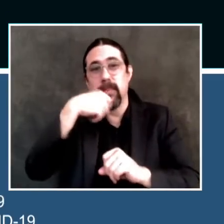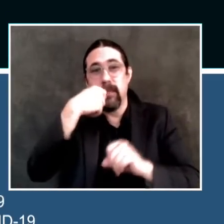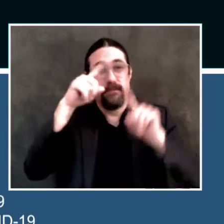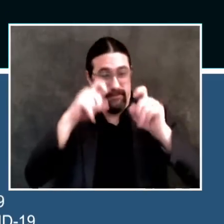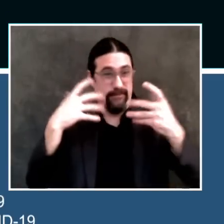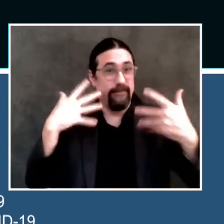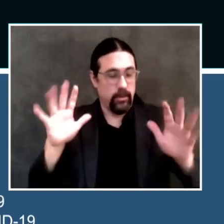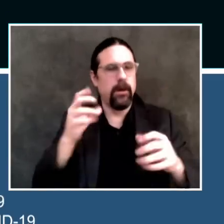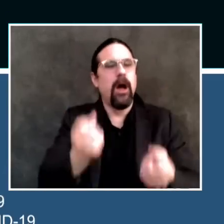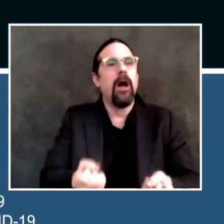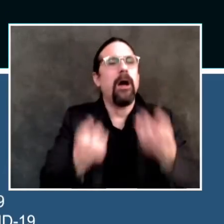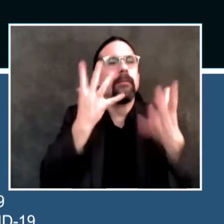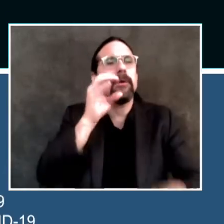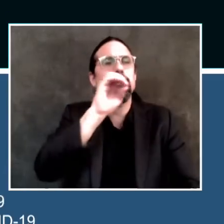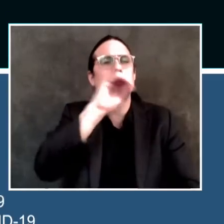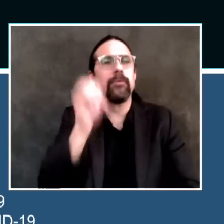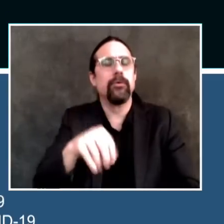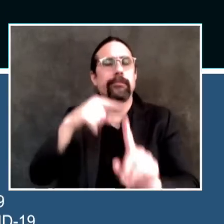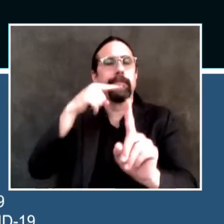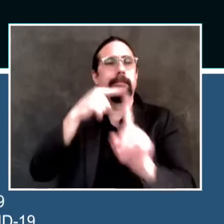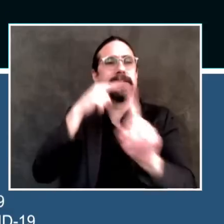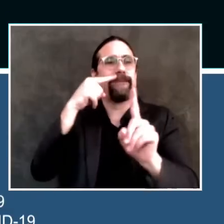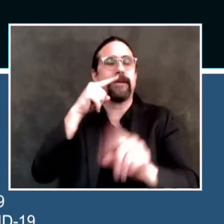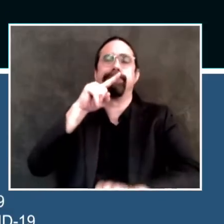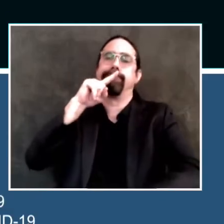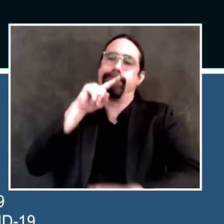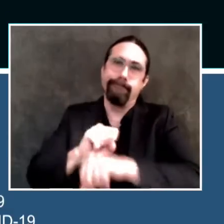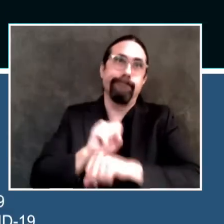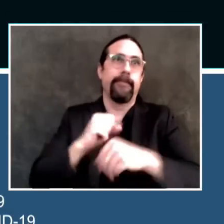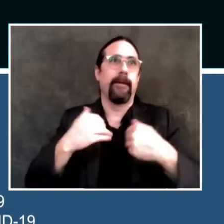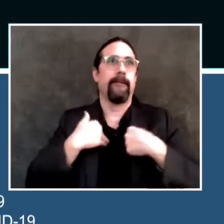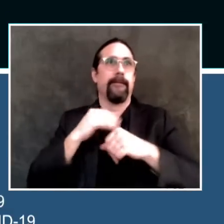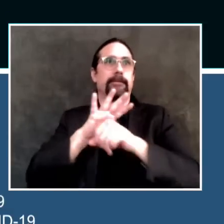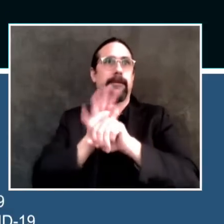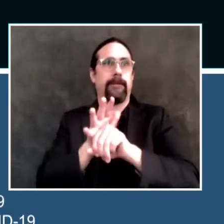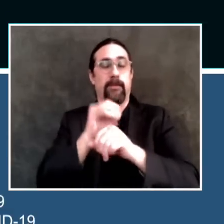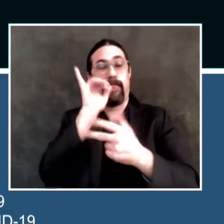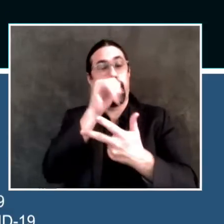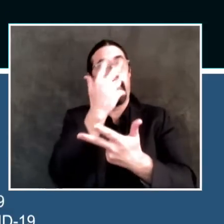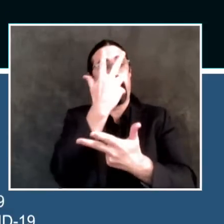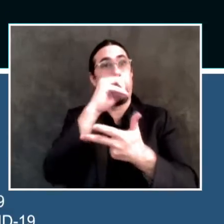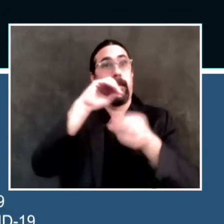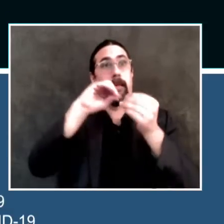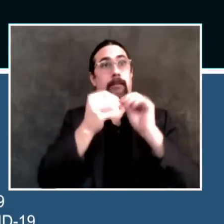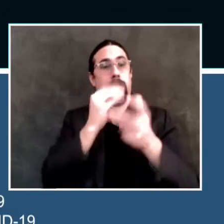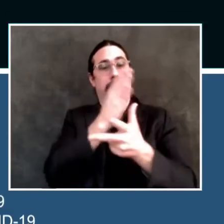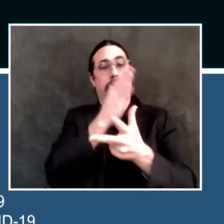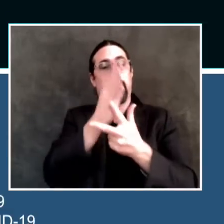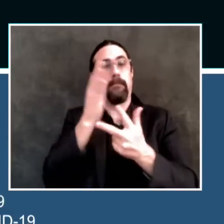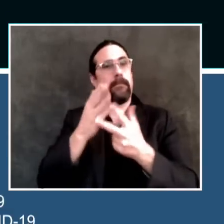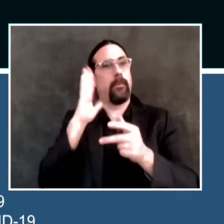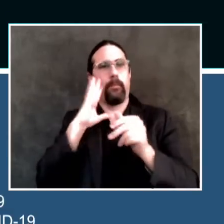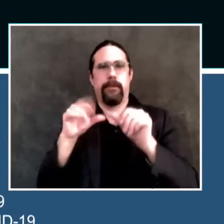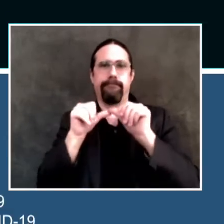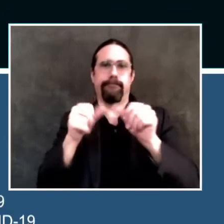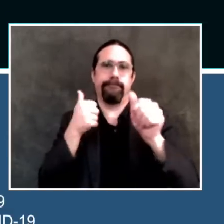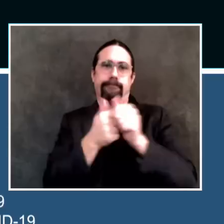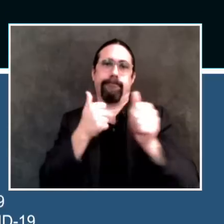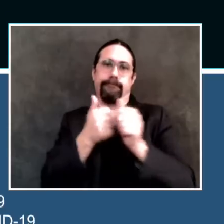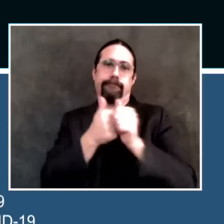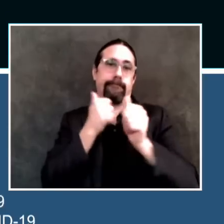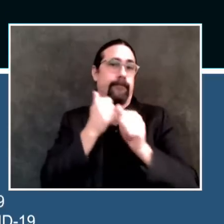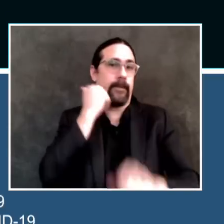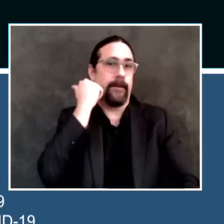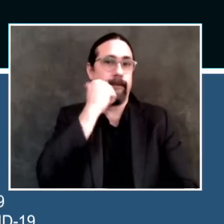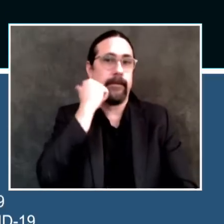Now, what do we need? To start to discuss moving to the next phase, that better phase, and to start to